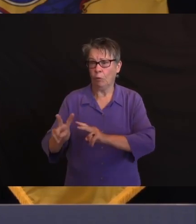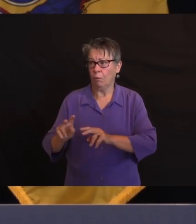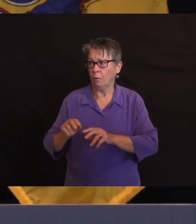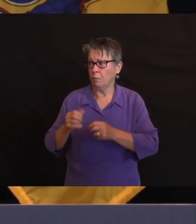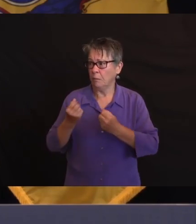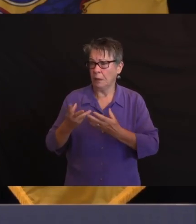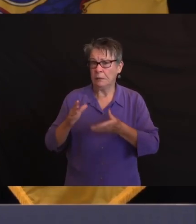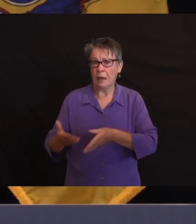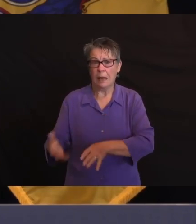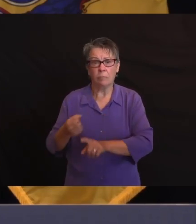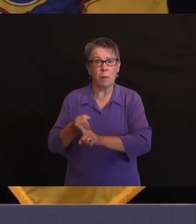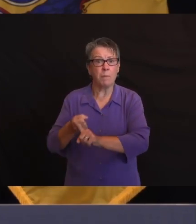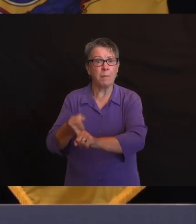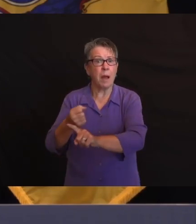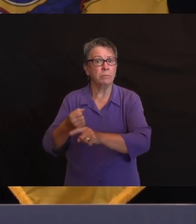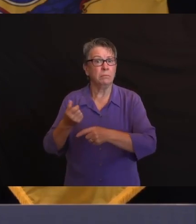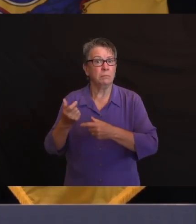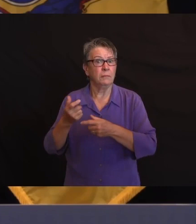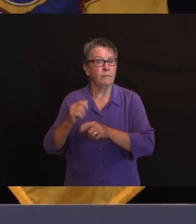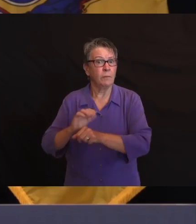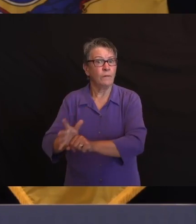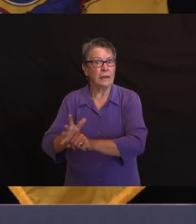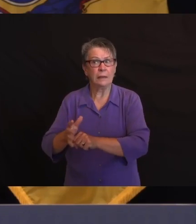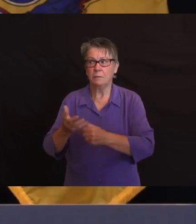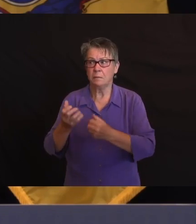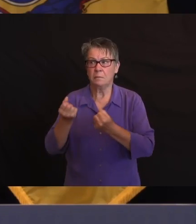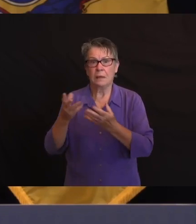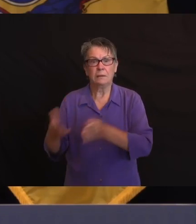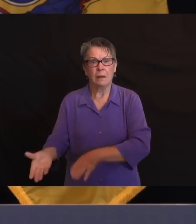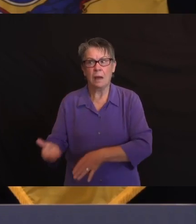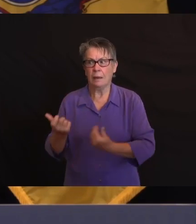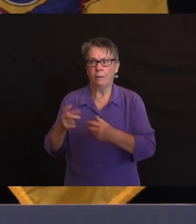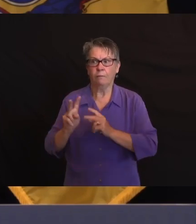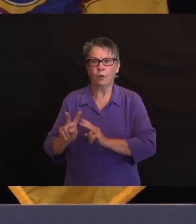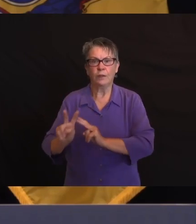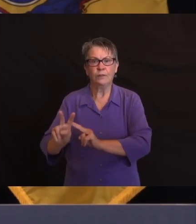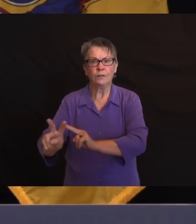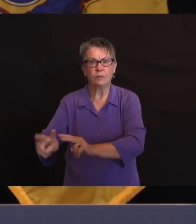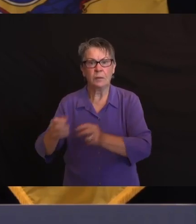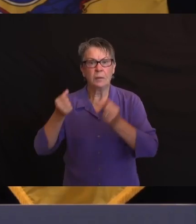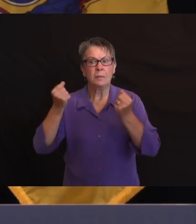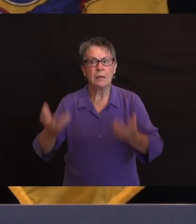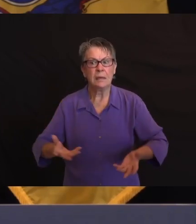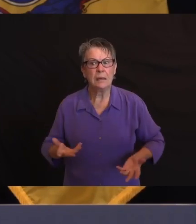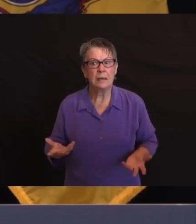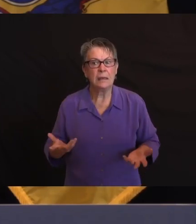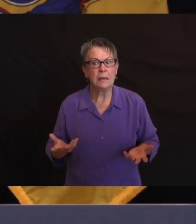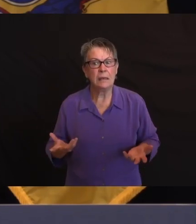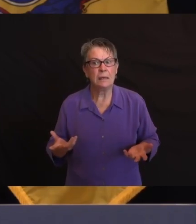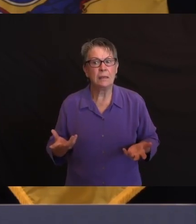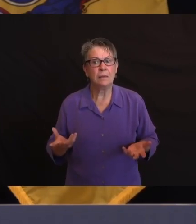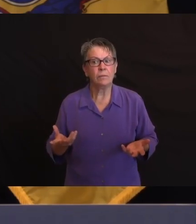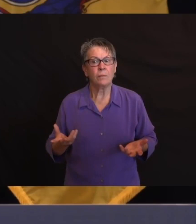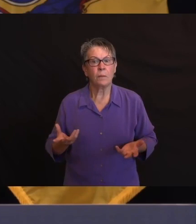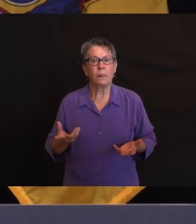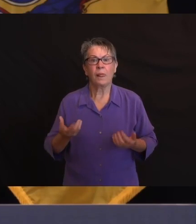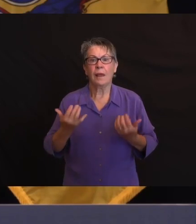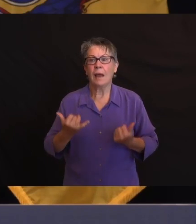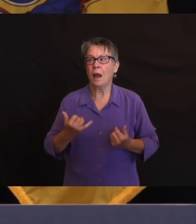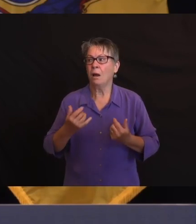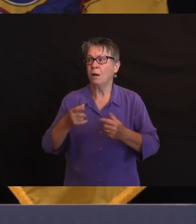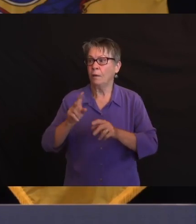So that's one whole category. School or school-related, we've talked about. We are still, I think Judy